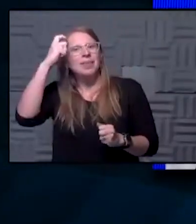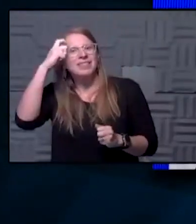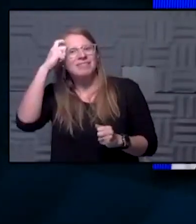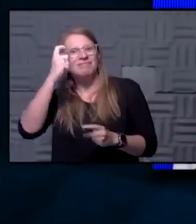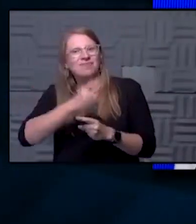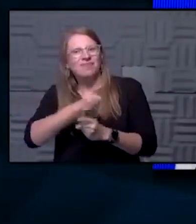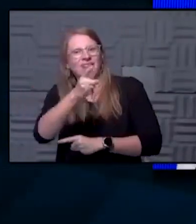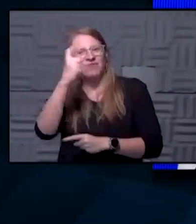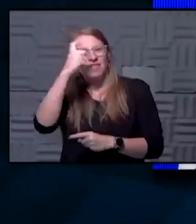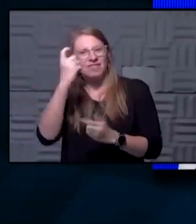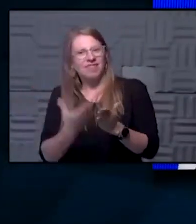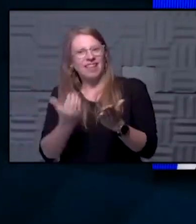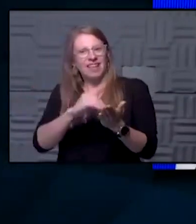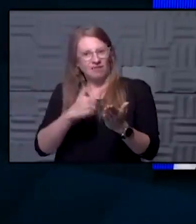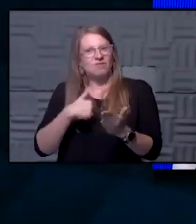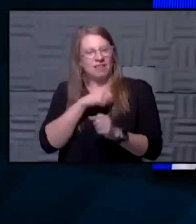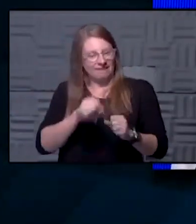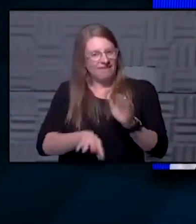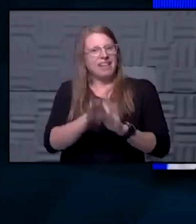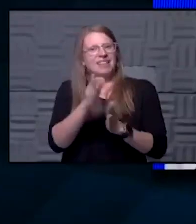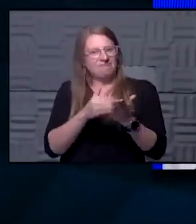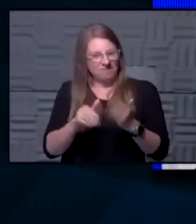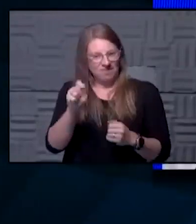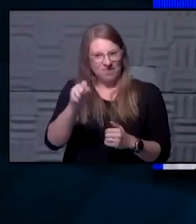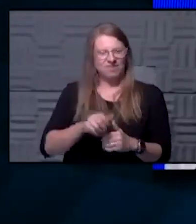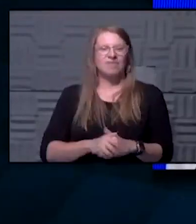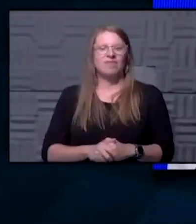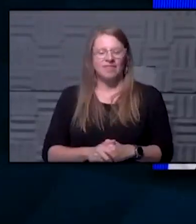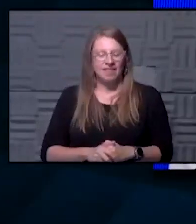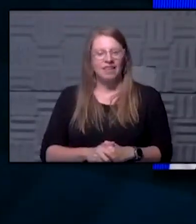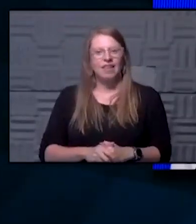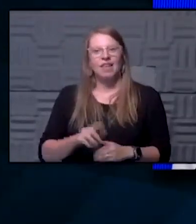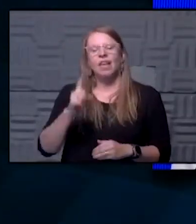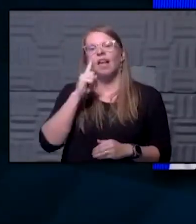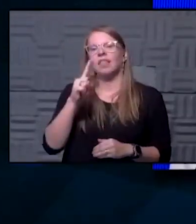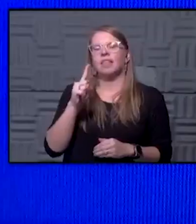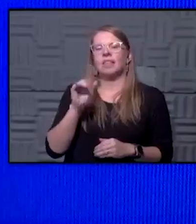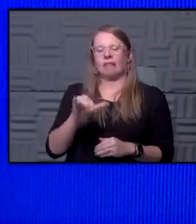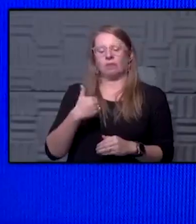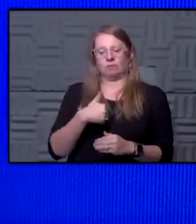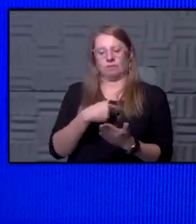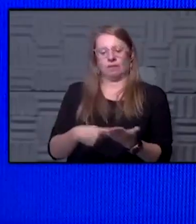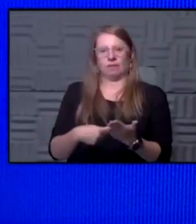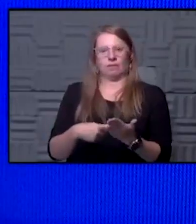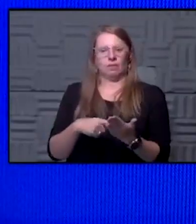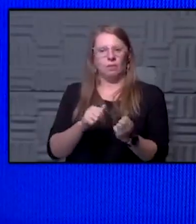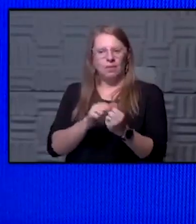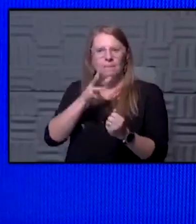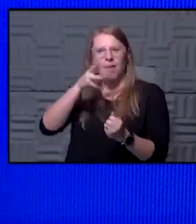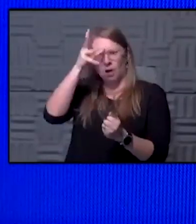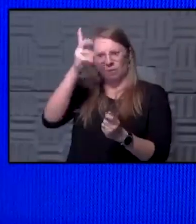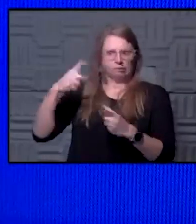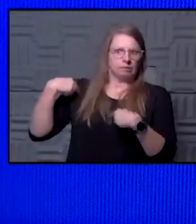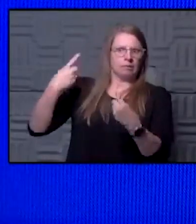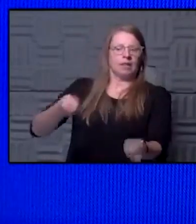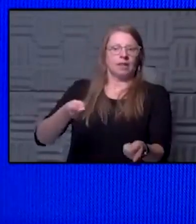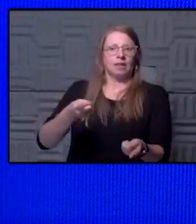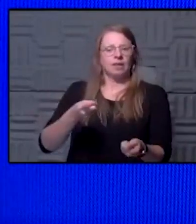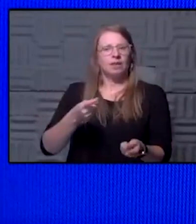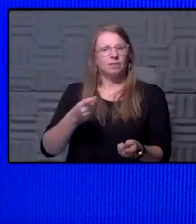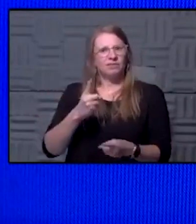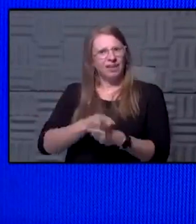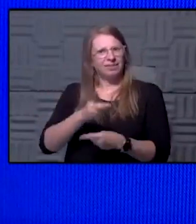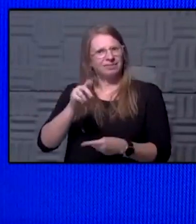again. We can find some. You know, I think that's what we've been saying to parents all along about going back to school, Dana, is